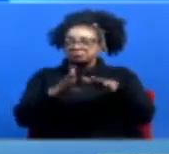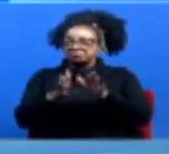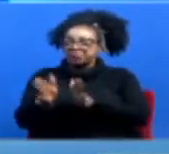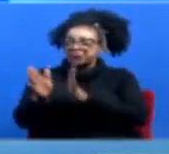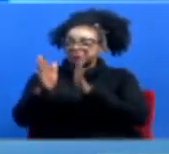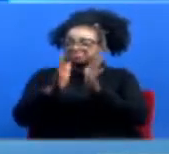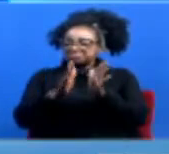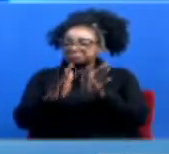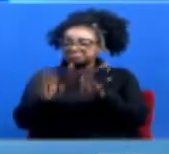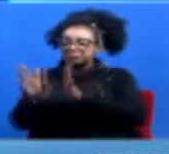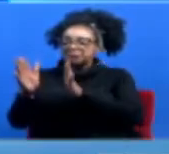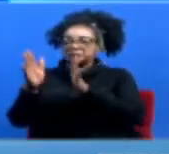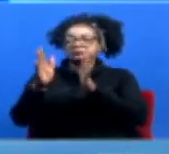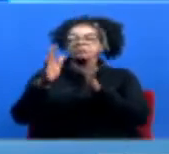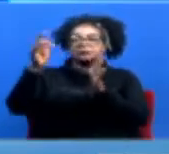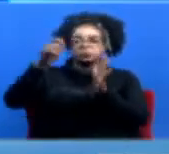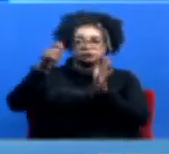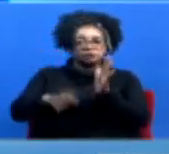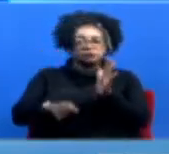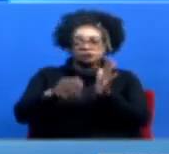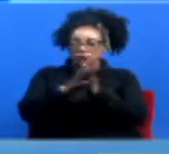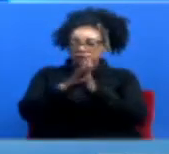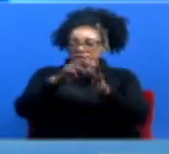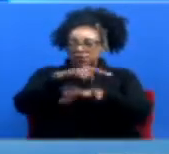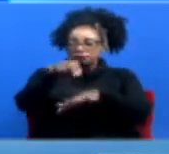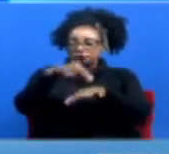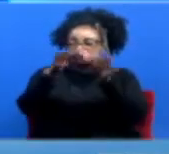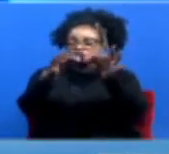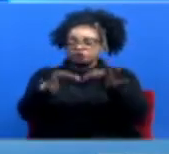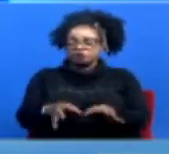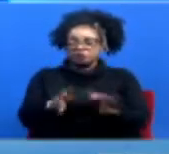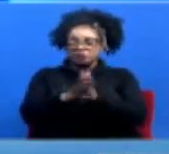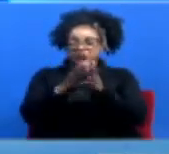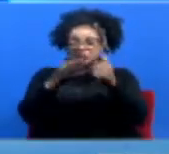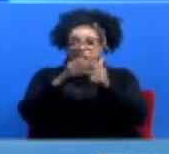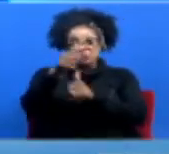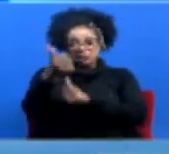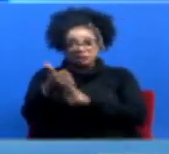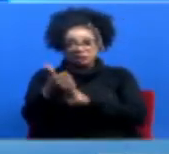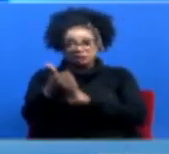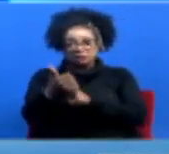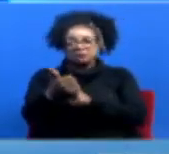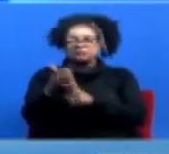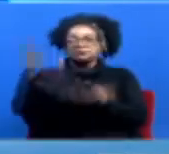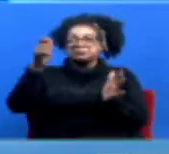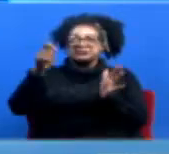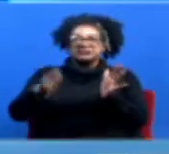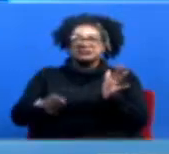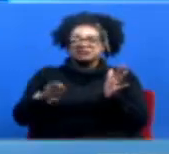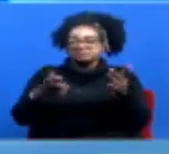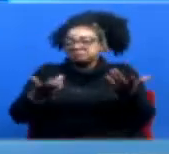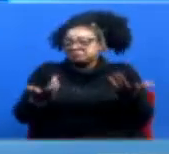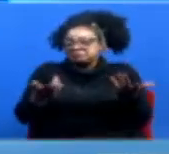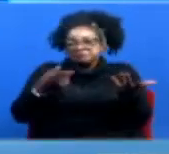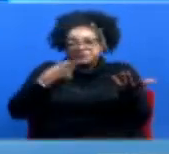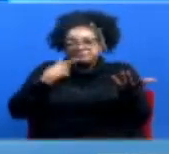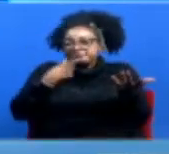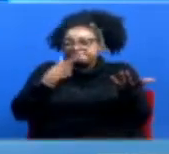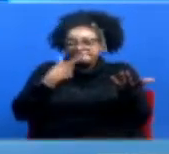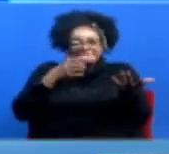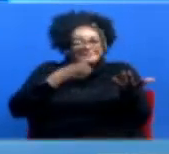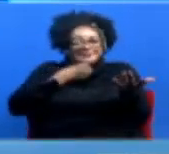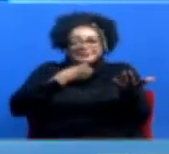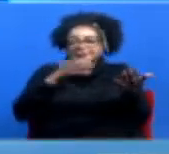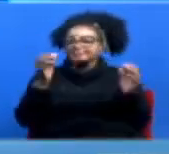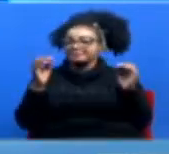of former National Treasury CS Henry Rotich and 8 others. Note, the magistrate did not say the suspects were not guilty, but there was